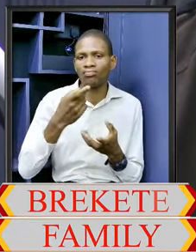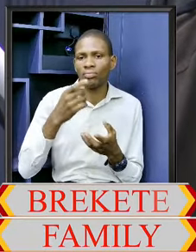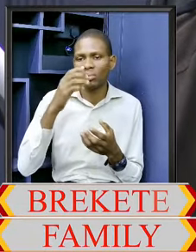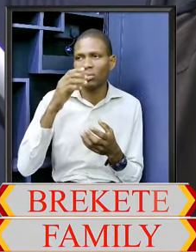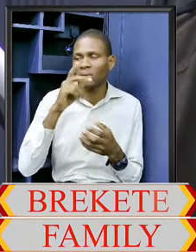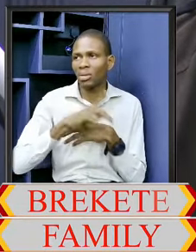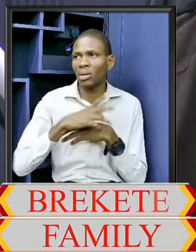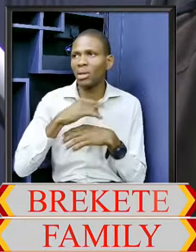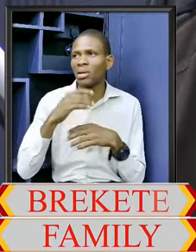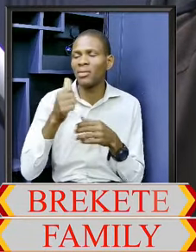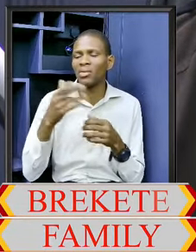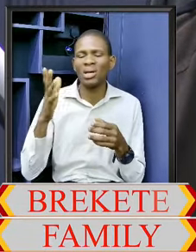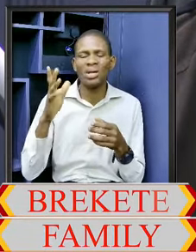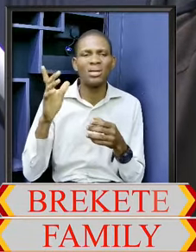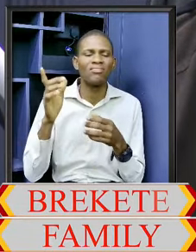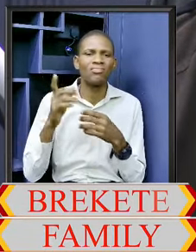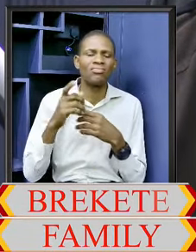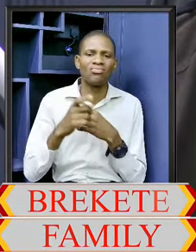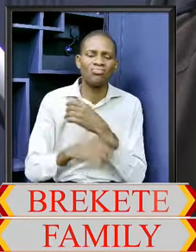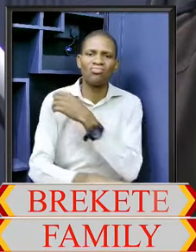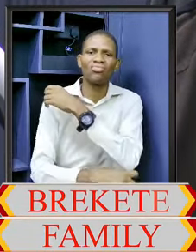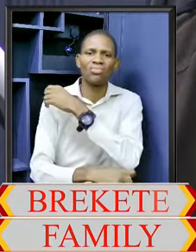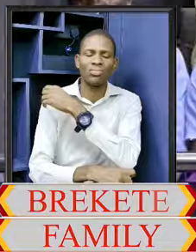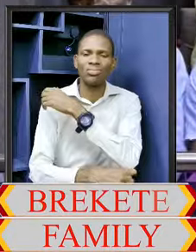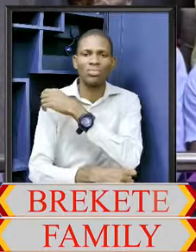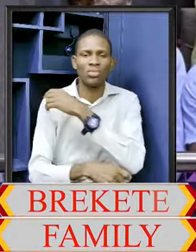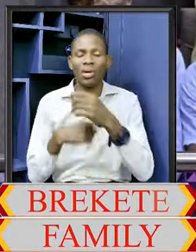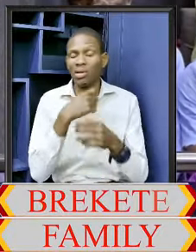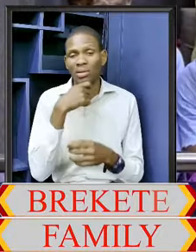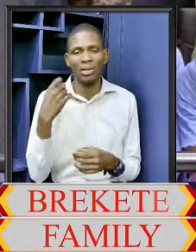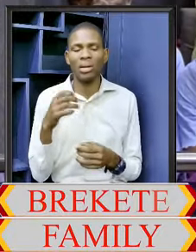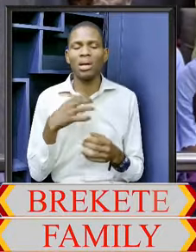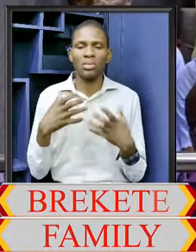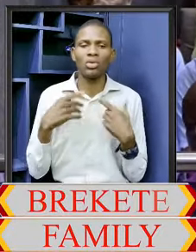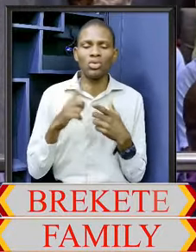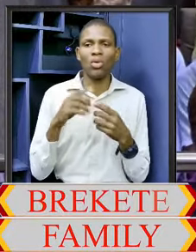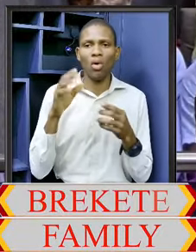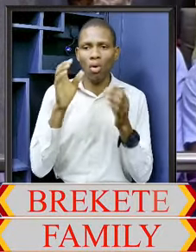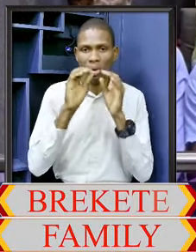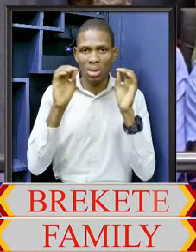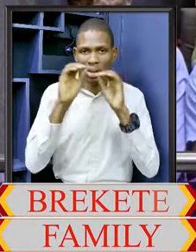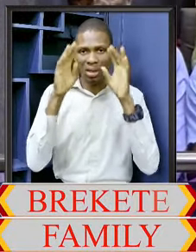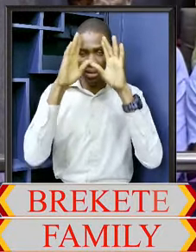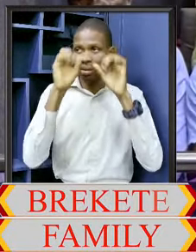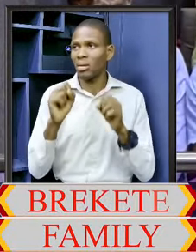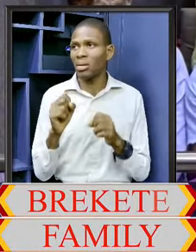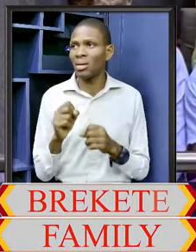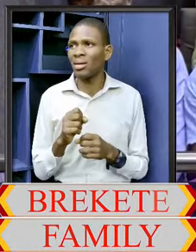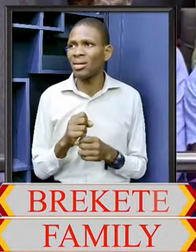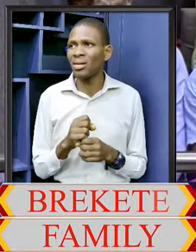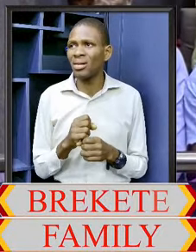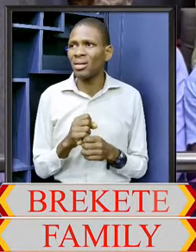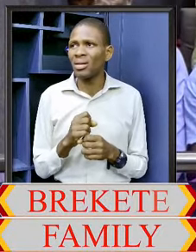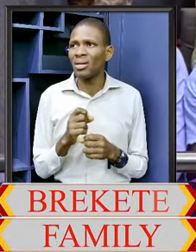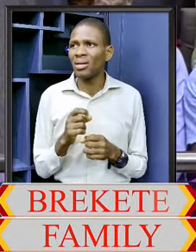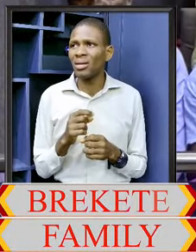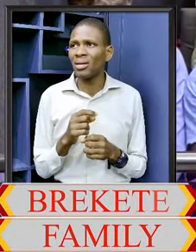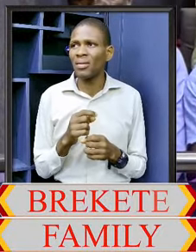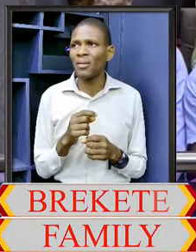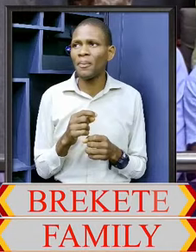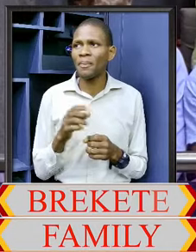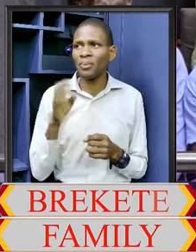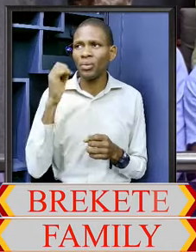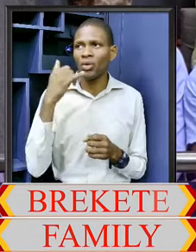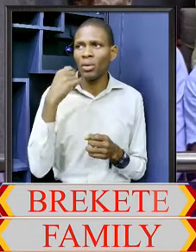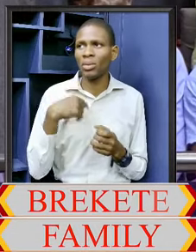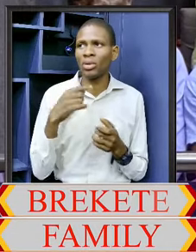and we don't know the reason. So I make a complaint to Ordinary Ahmed through the app, Brekete Connect. So he